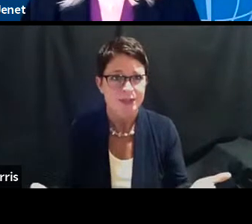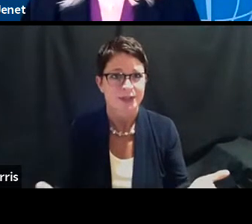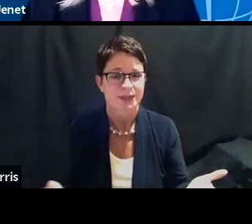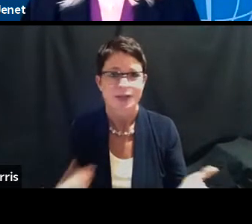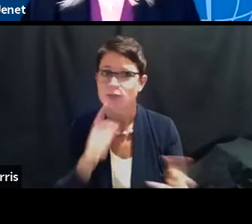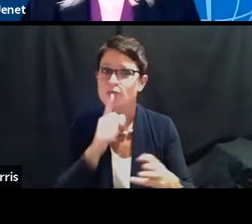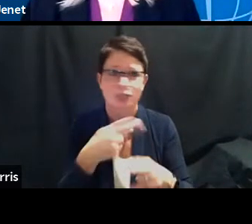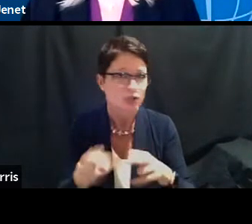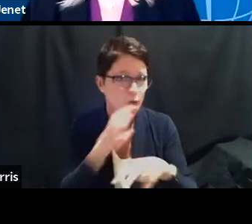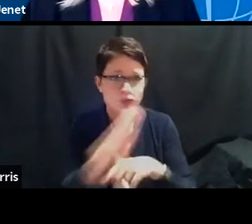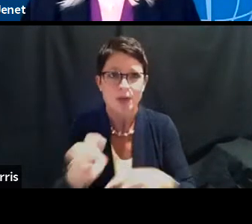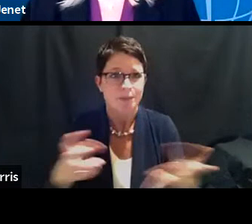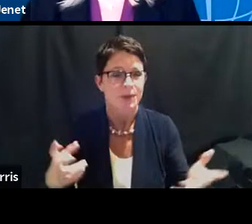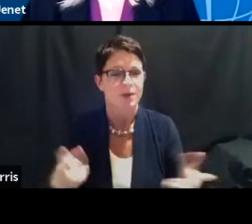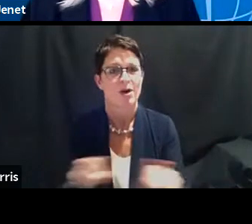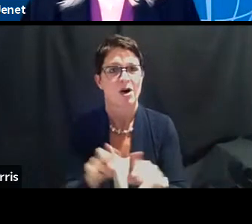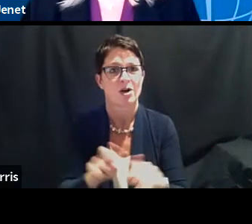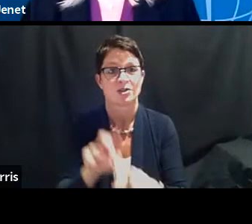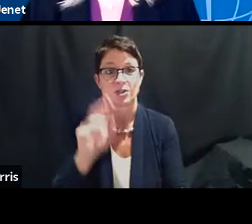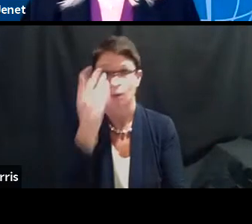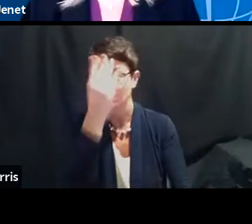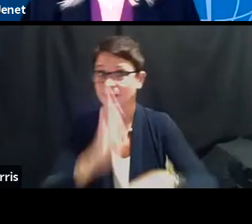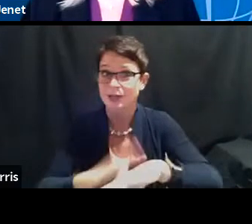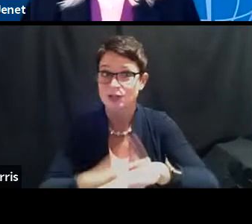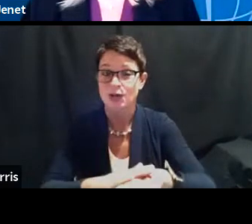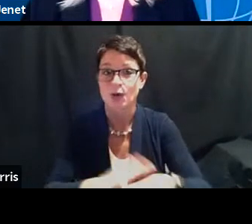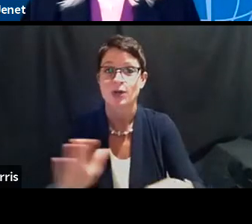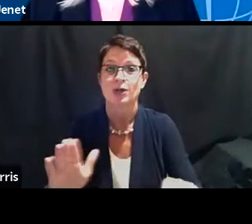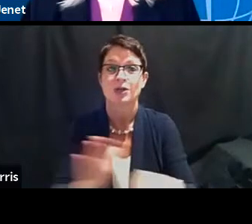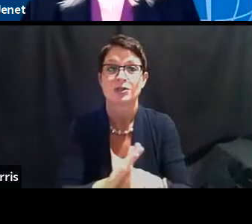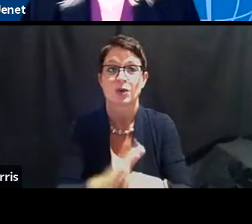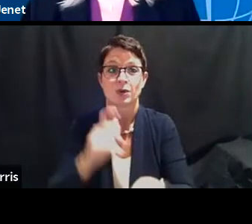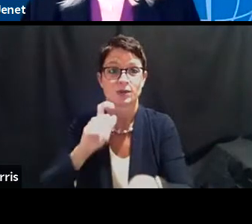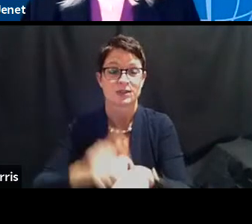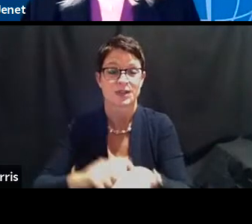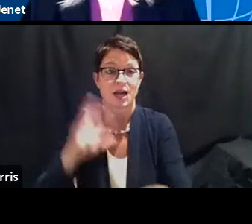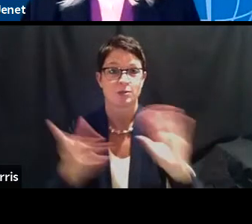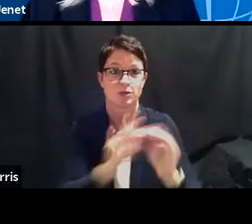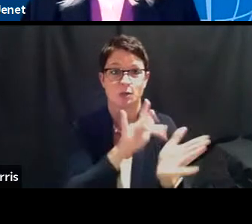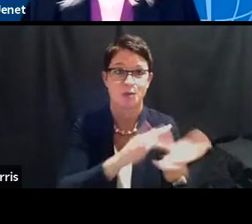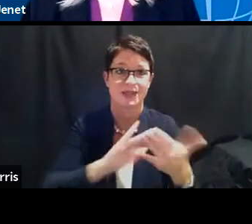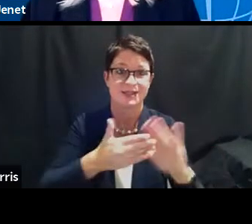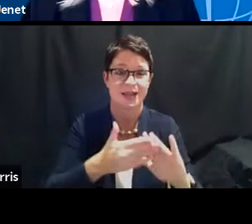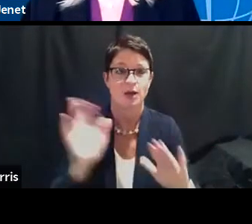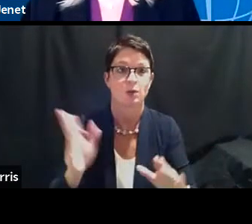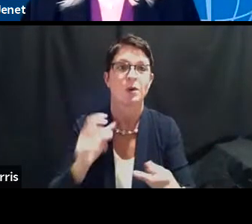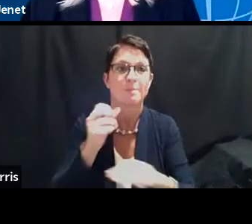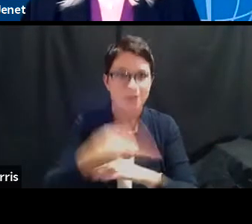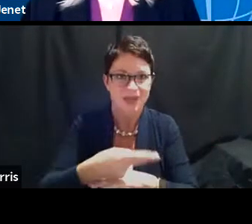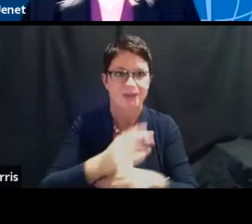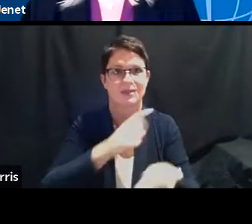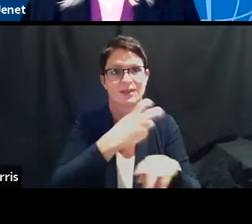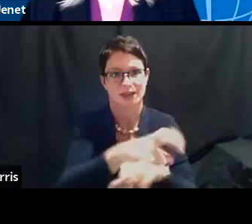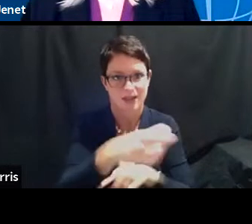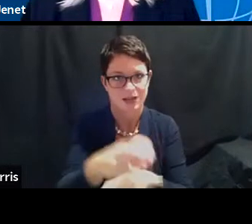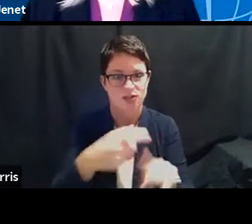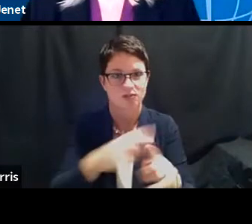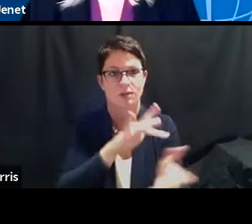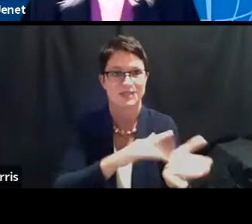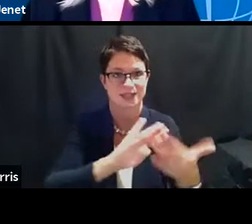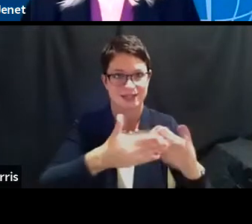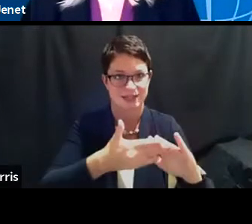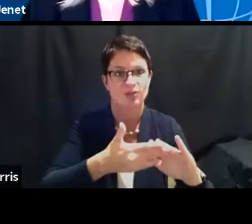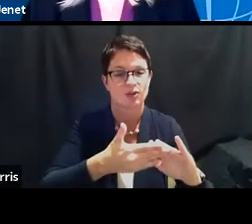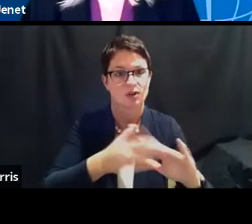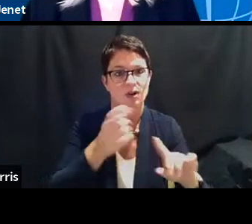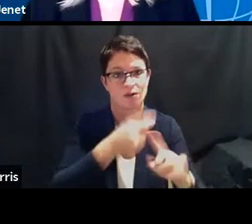And by the way, newsflash, total transit time from Midtown will beat the connections from the city centers